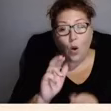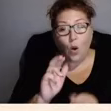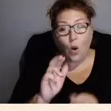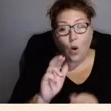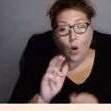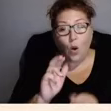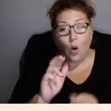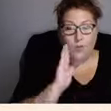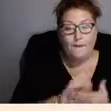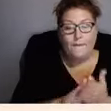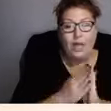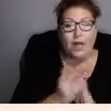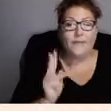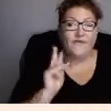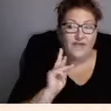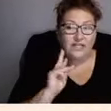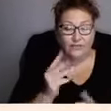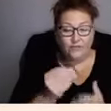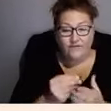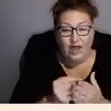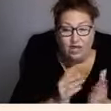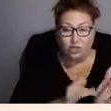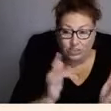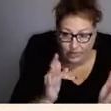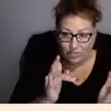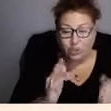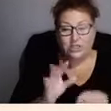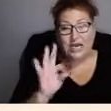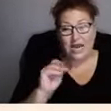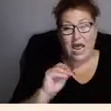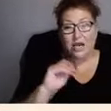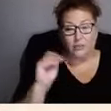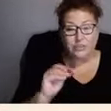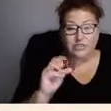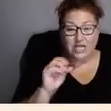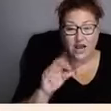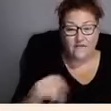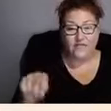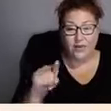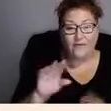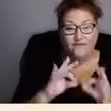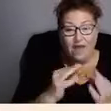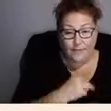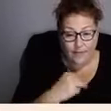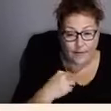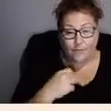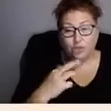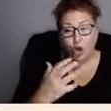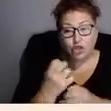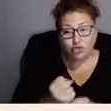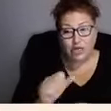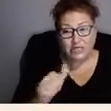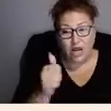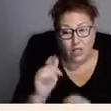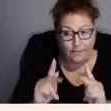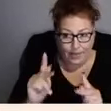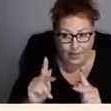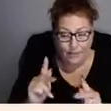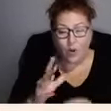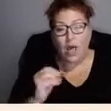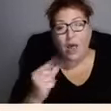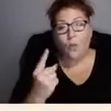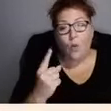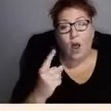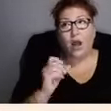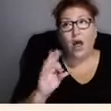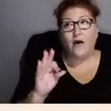victimized by financial exploitation. 90% of the exploiters are family members or trusted other individuals, and 1 of 44 cases